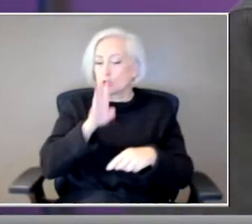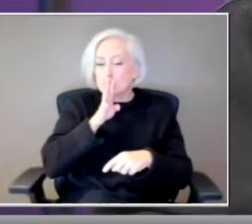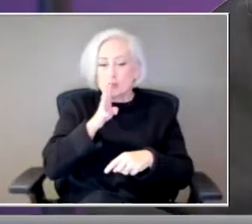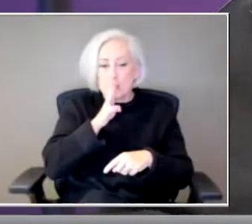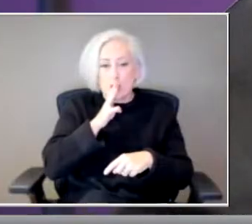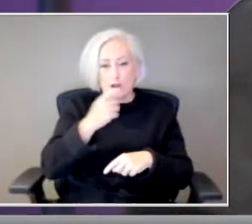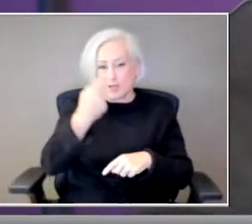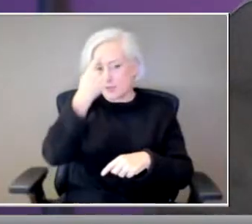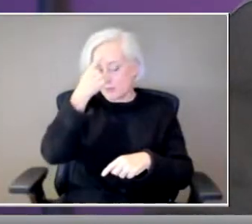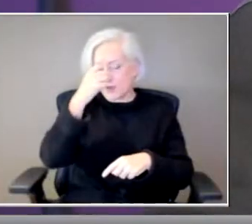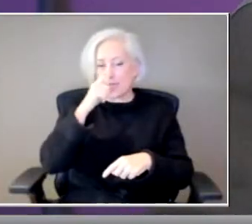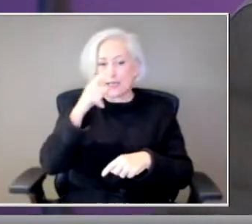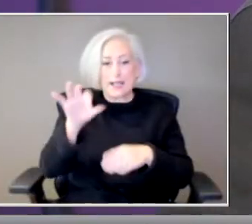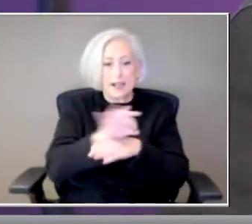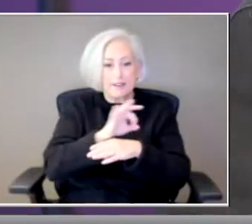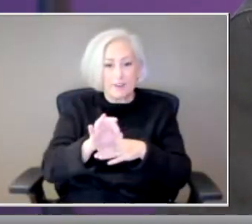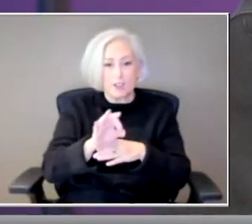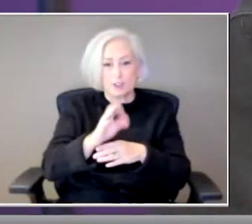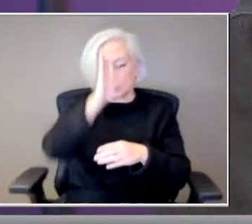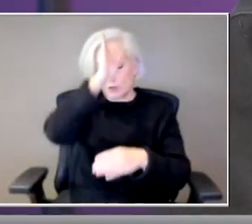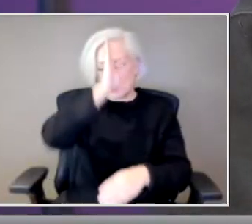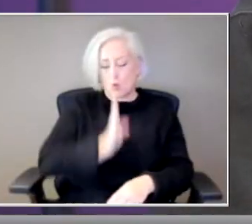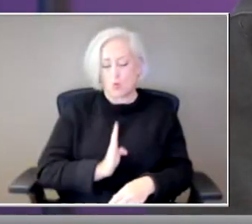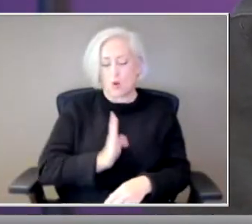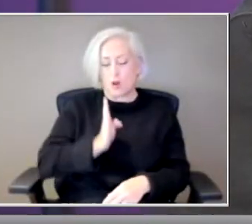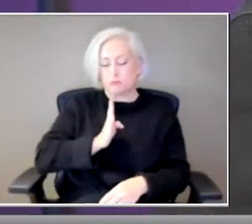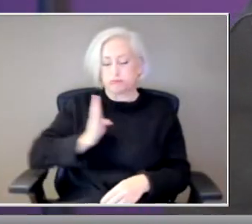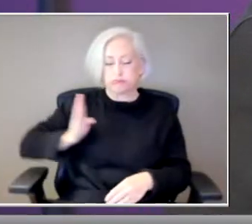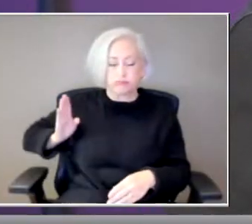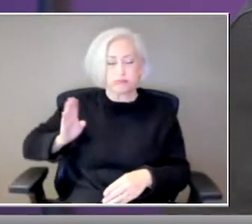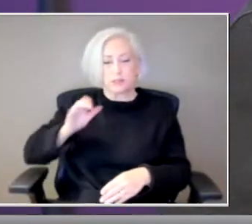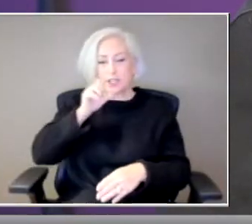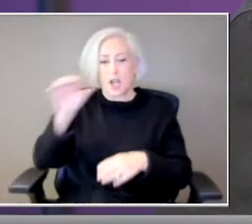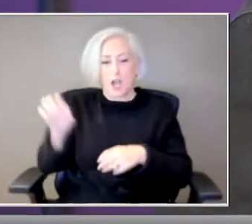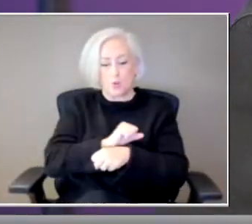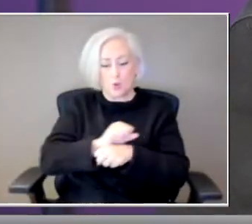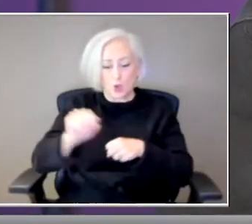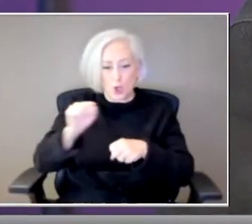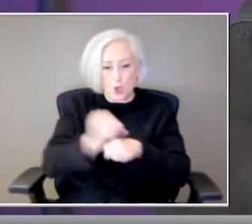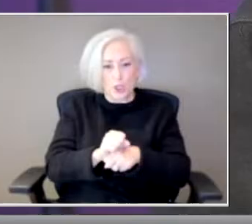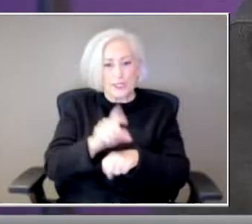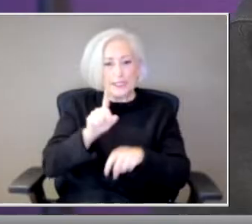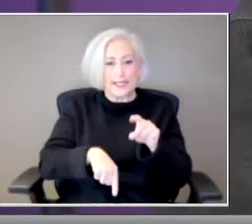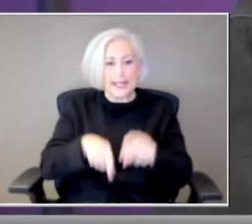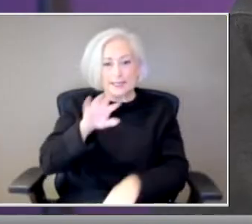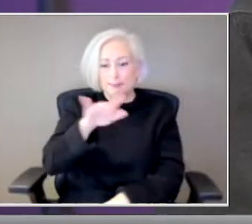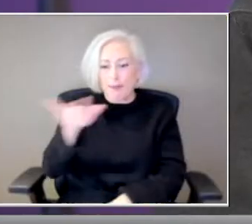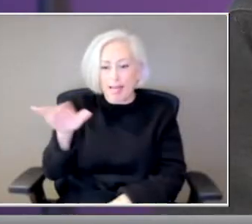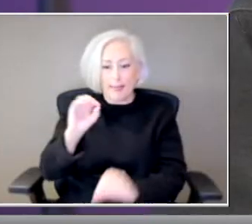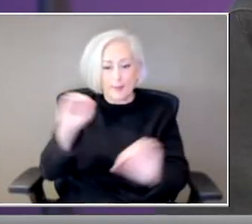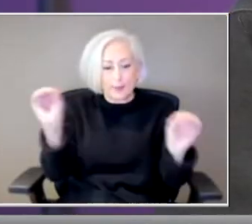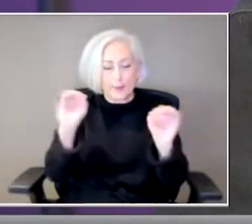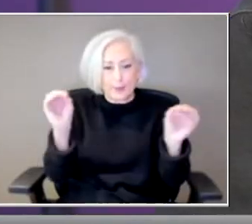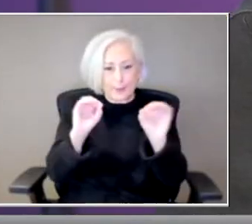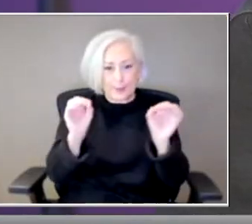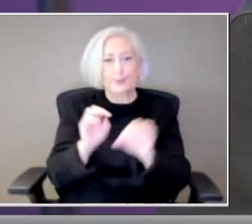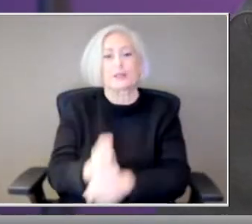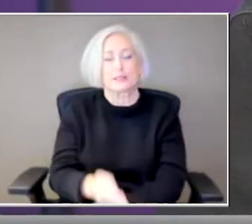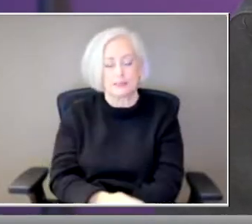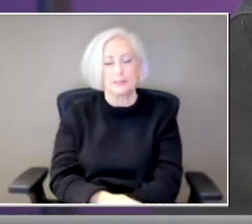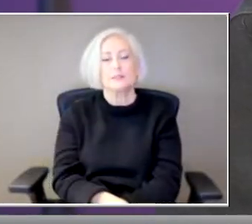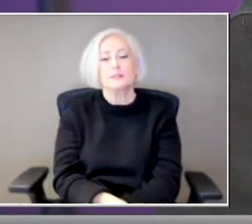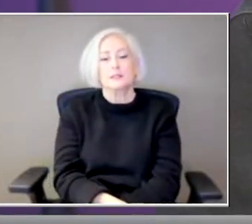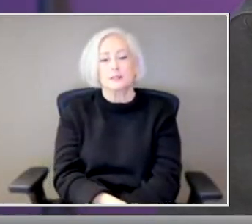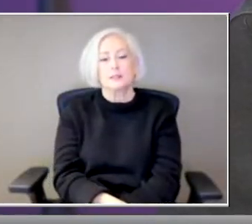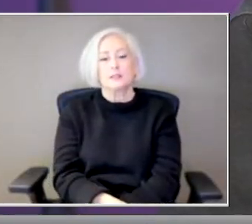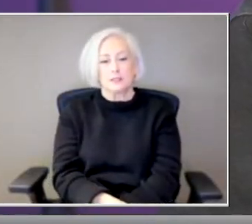right, his whole right side didn't work. None of that stuff. He couldn't spell, he couldn't do any of that stuff. Wow. And I took